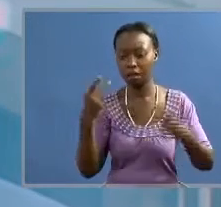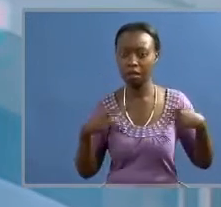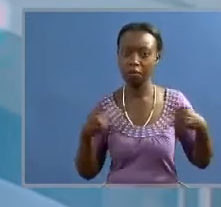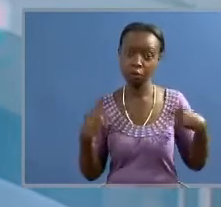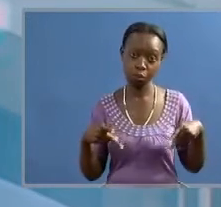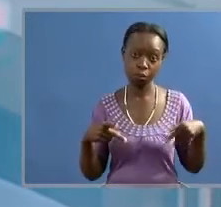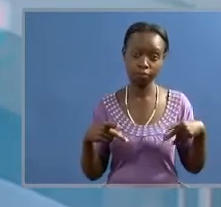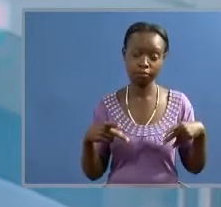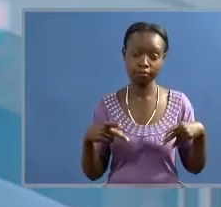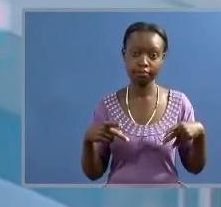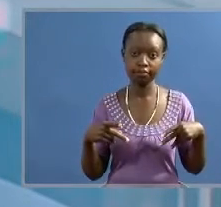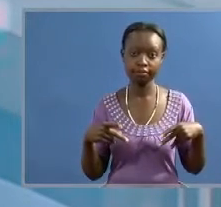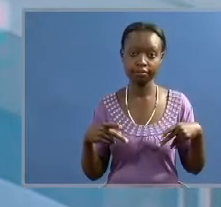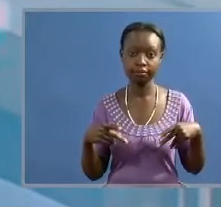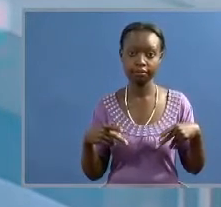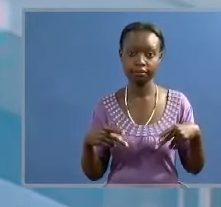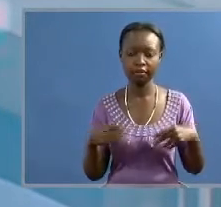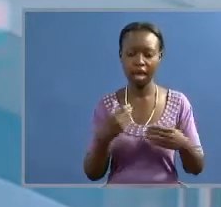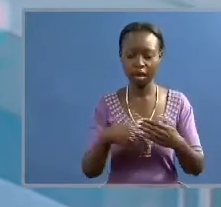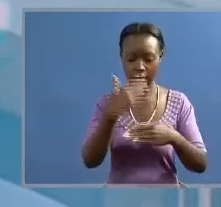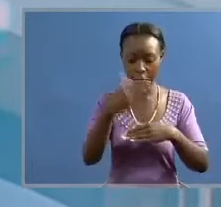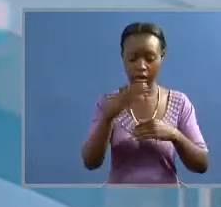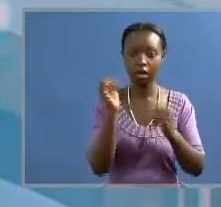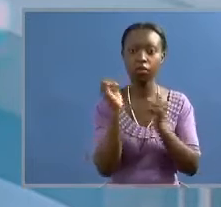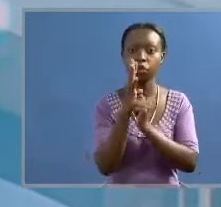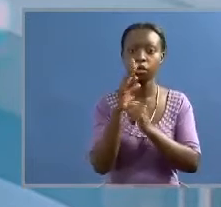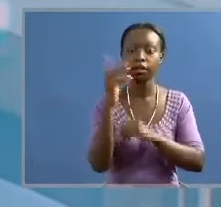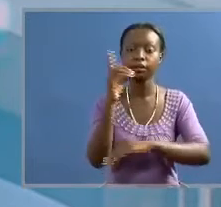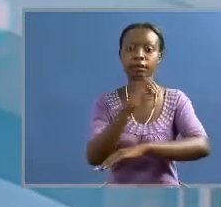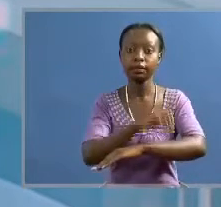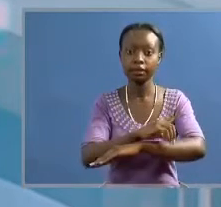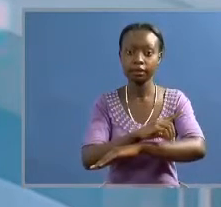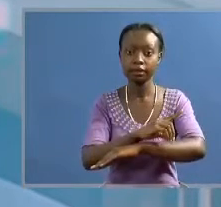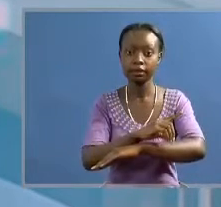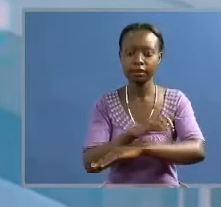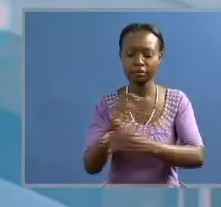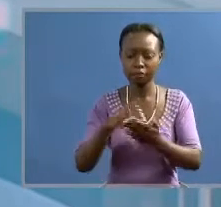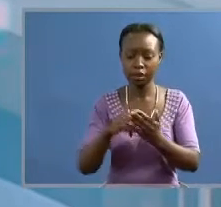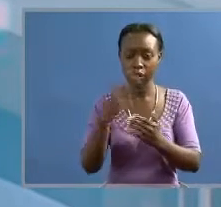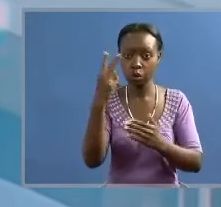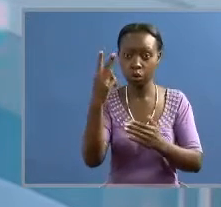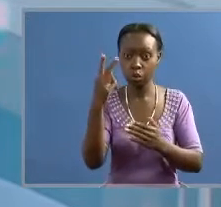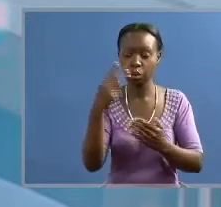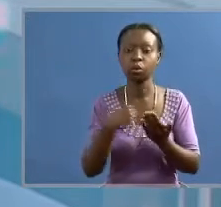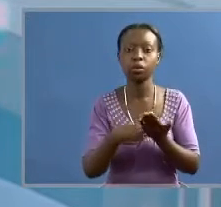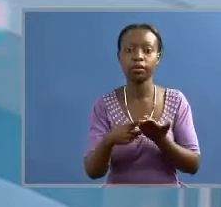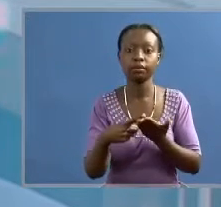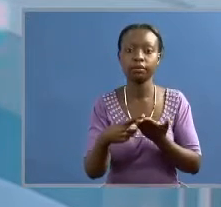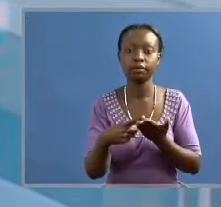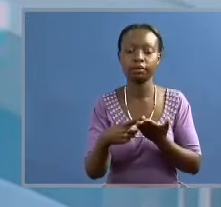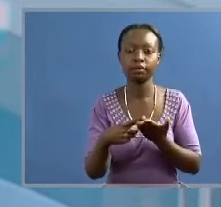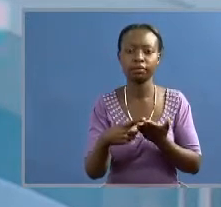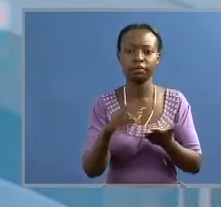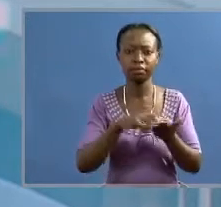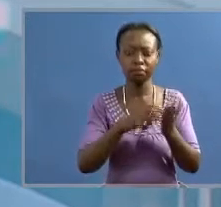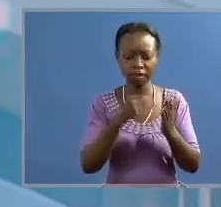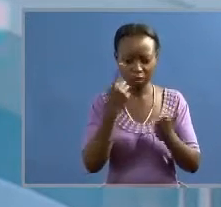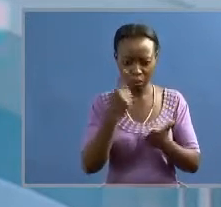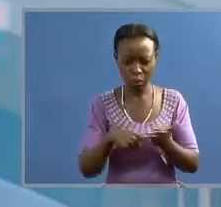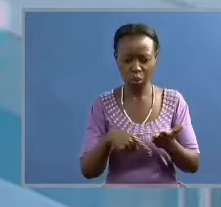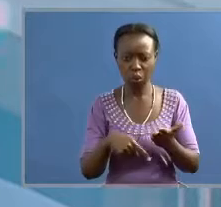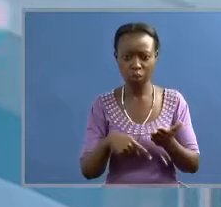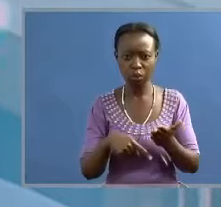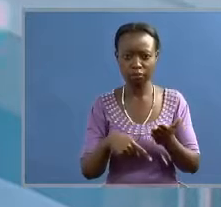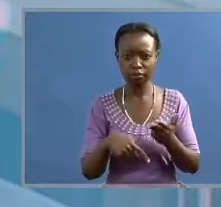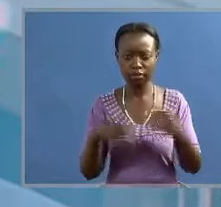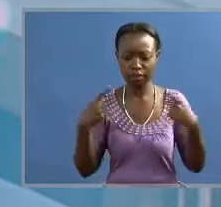may experience their symptoms after 14 days, that is 2 weeks. Now, what does it mean those people were